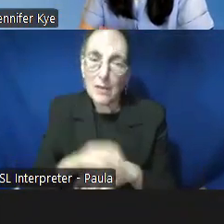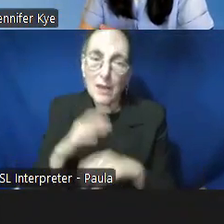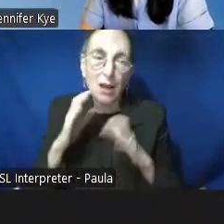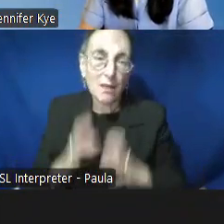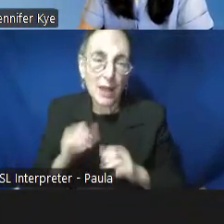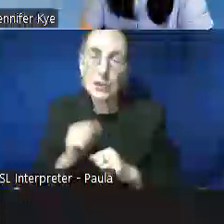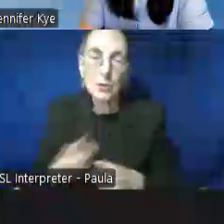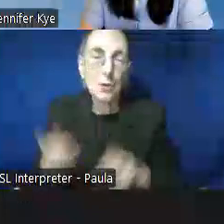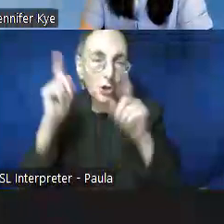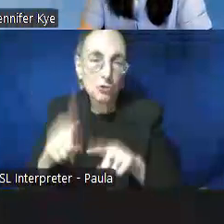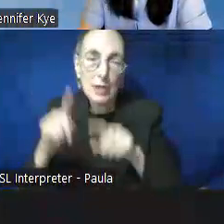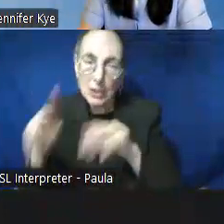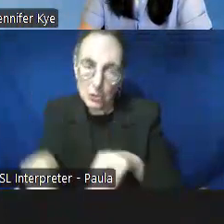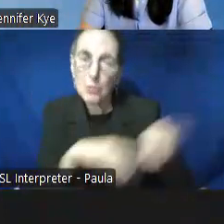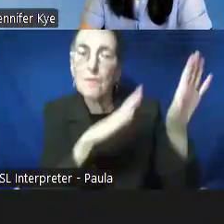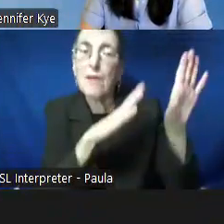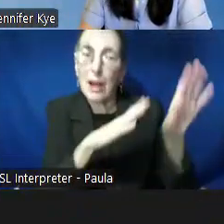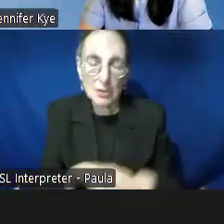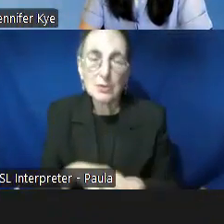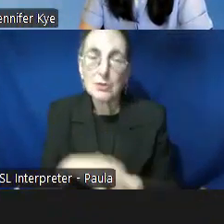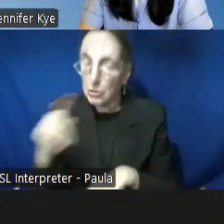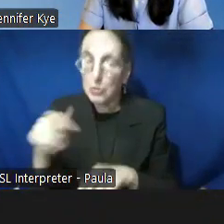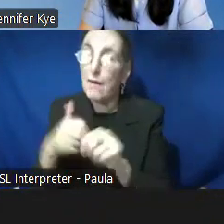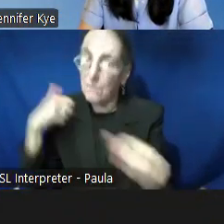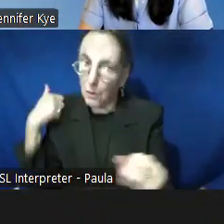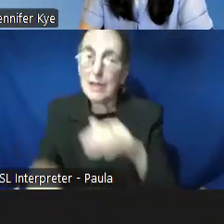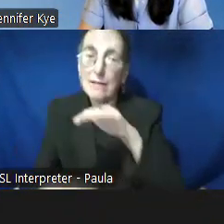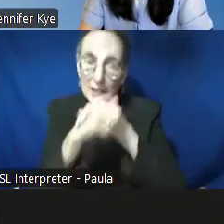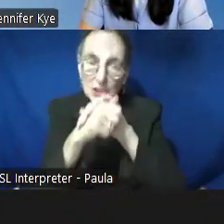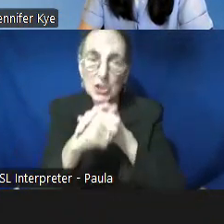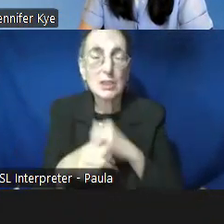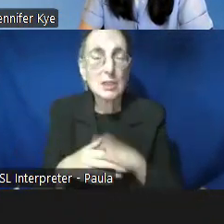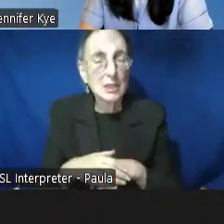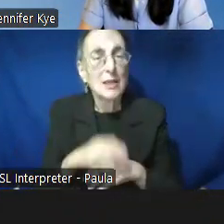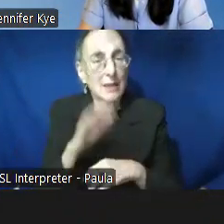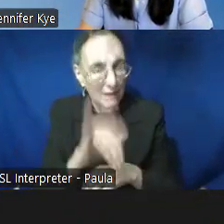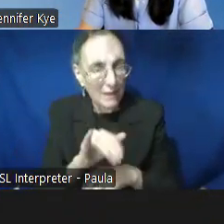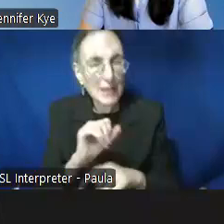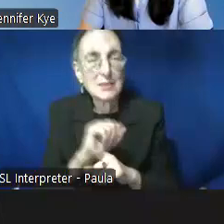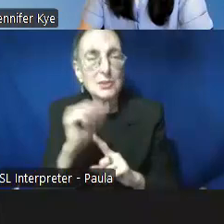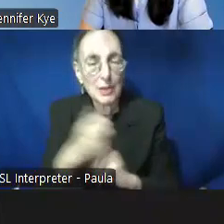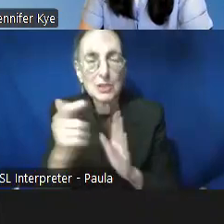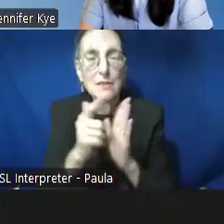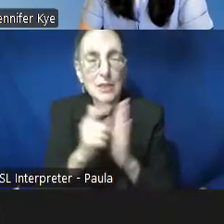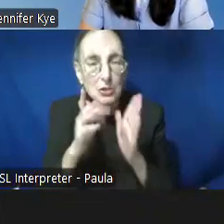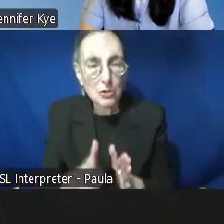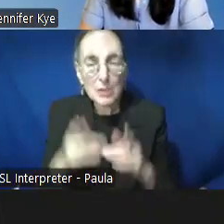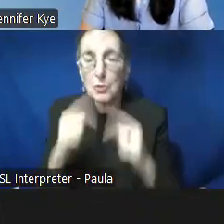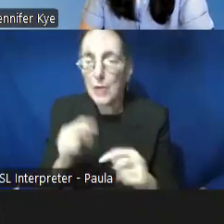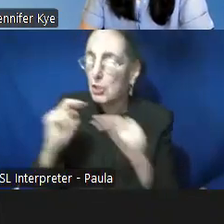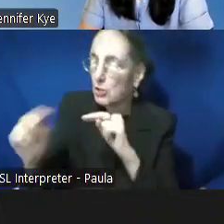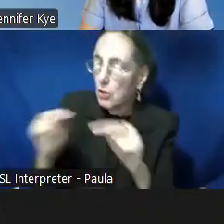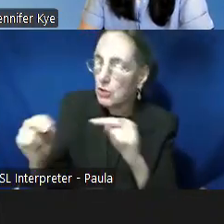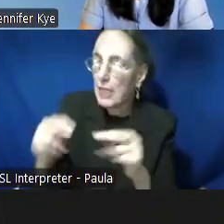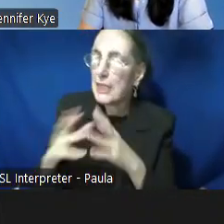out voluntarily in order to avoid eviction. And in those cases, the attorney will try to negotiate as much time